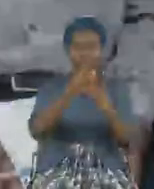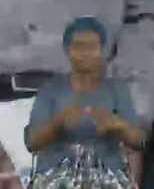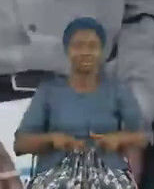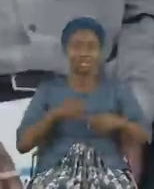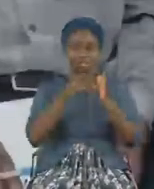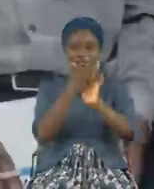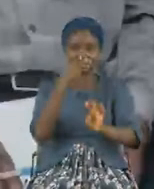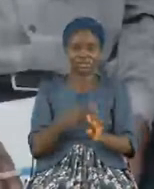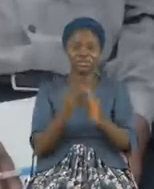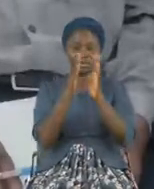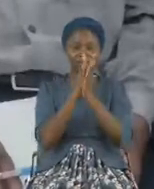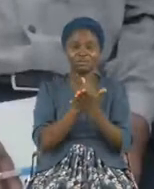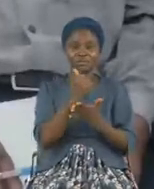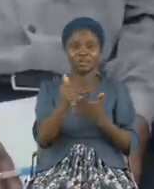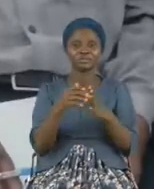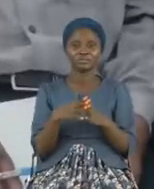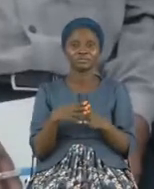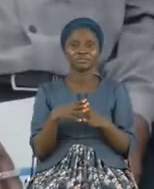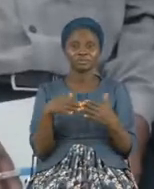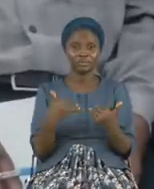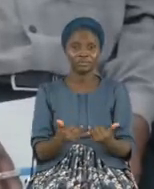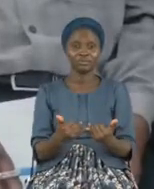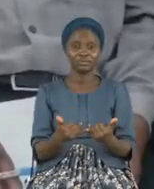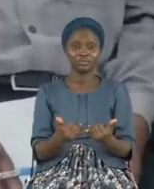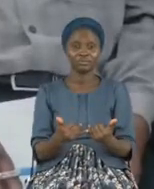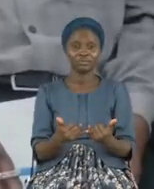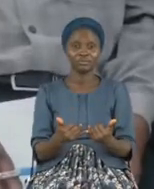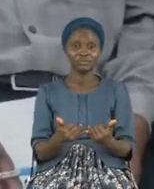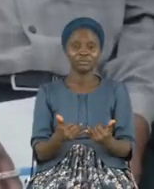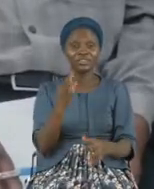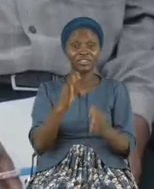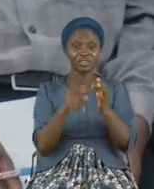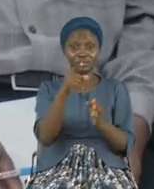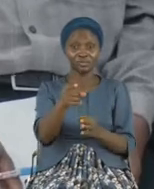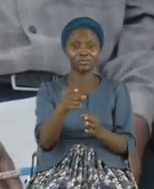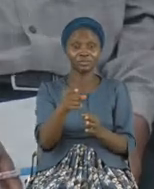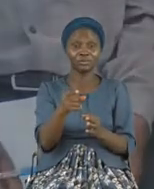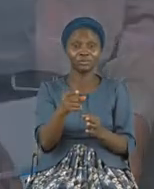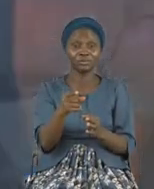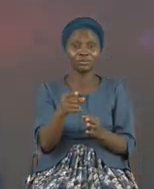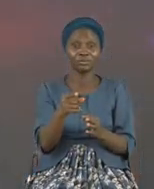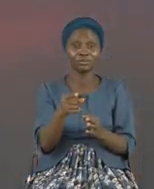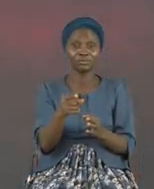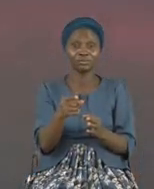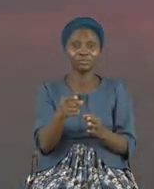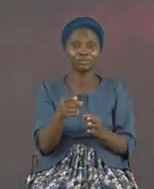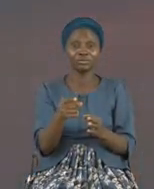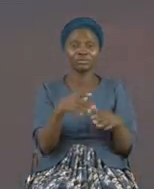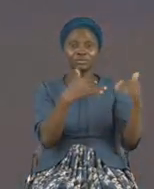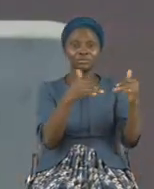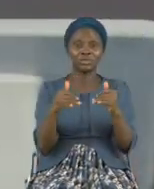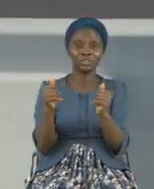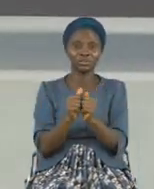name. Now, if you gamble with ministry, you put your foot there,